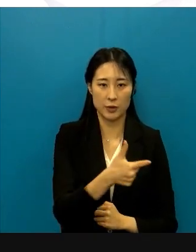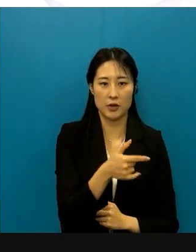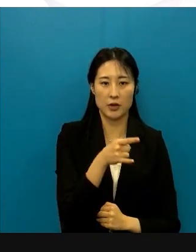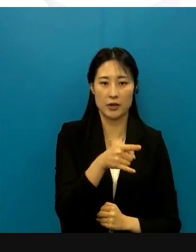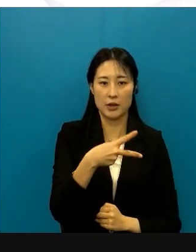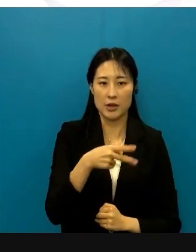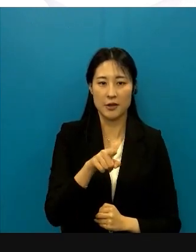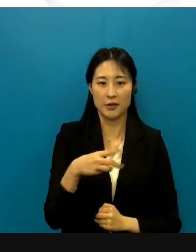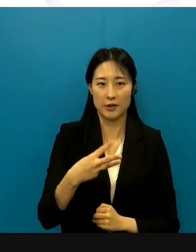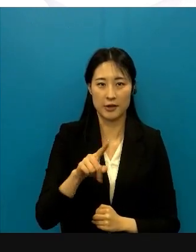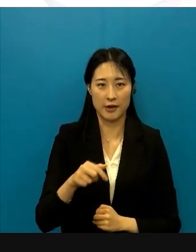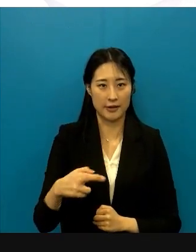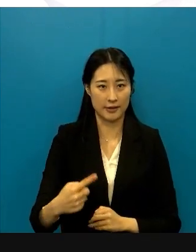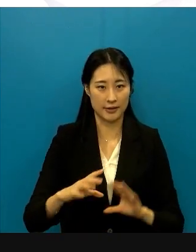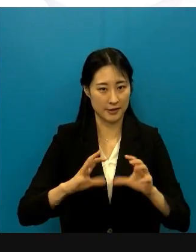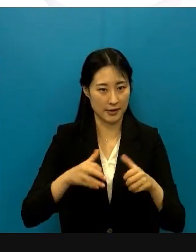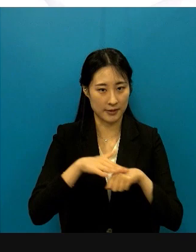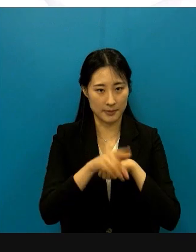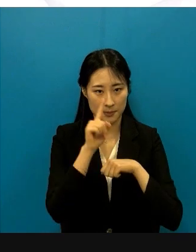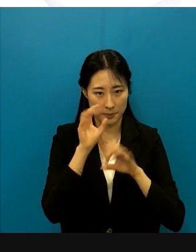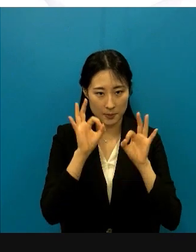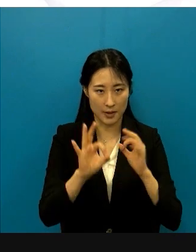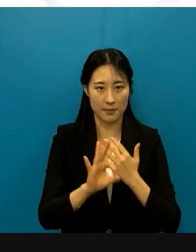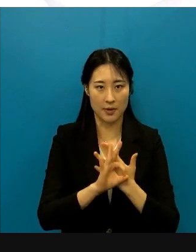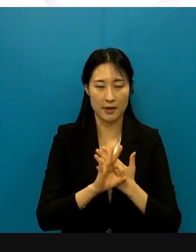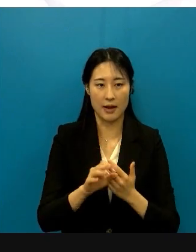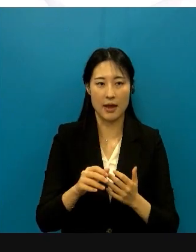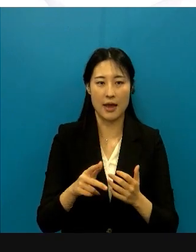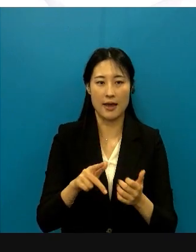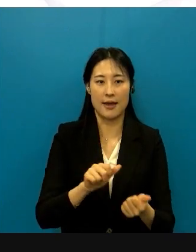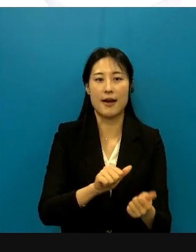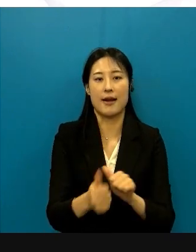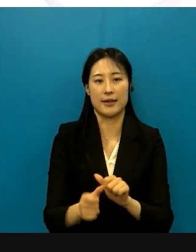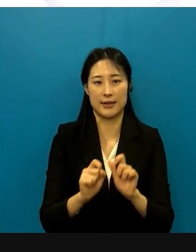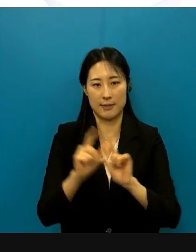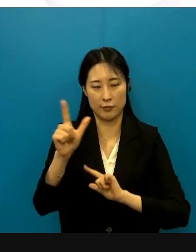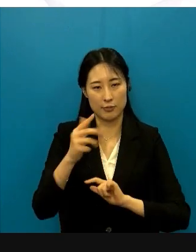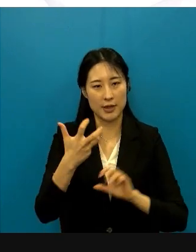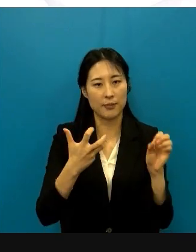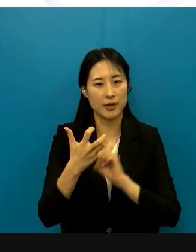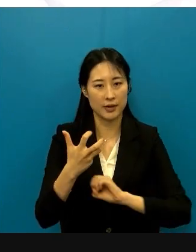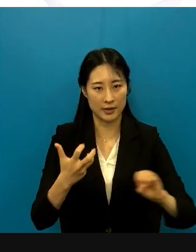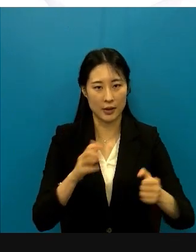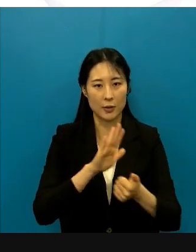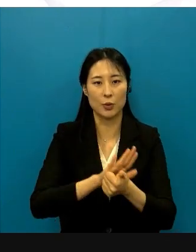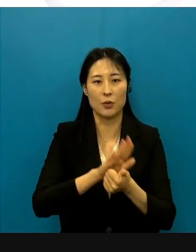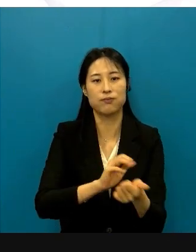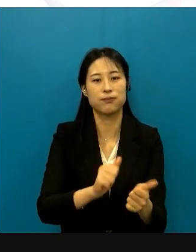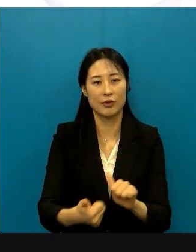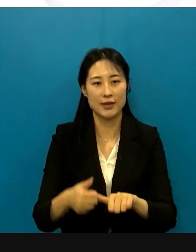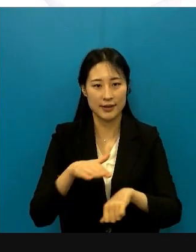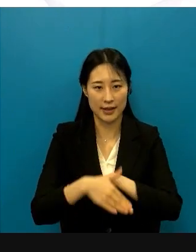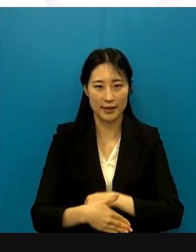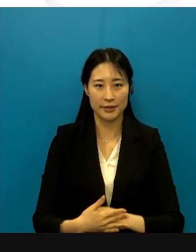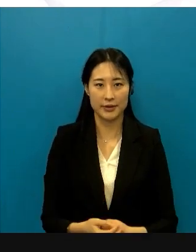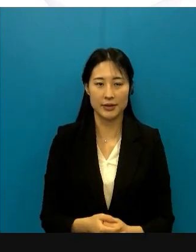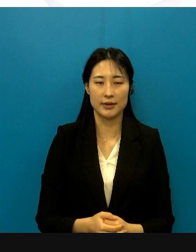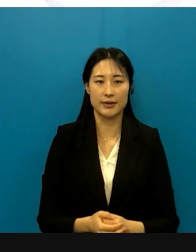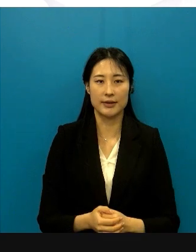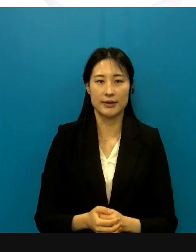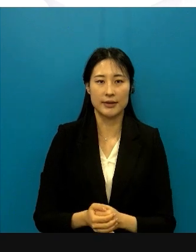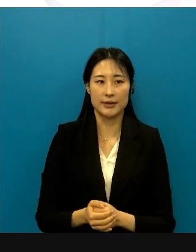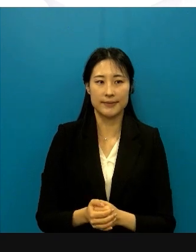assisted suicide cases is practiced by the general practitioner, the house, how you call that in